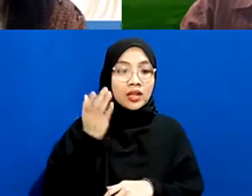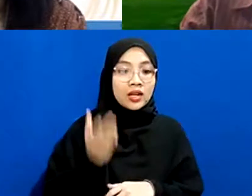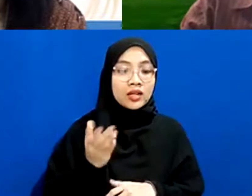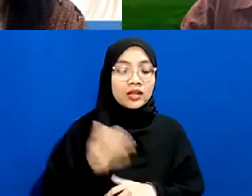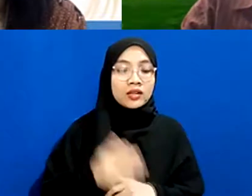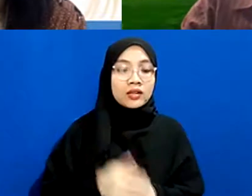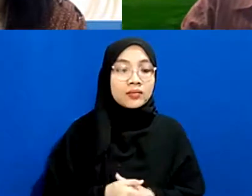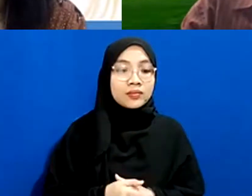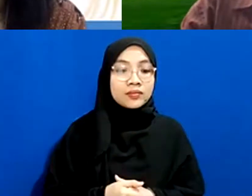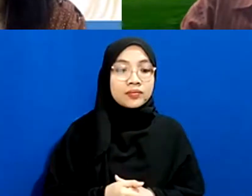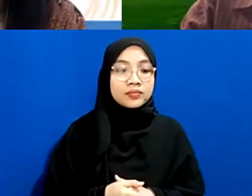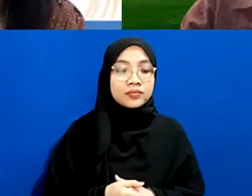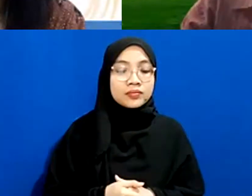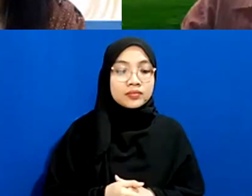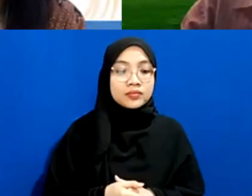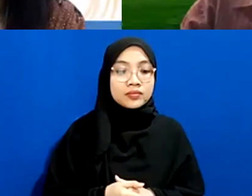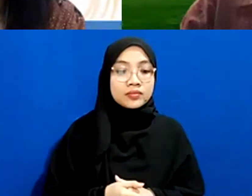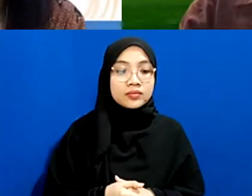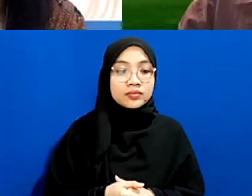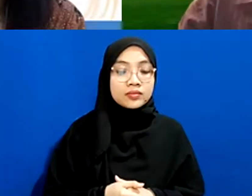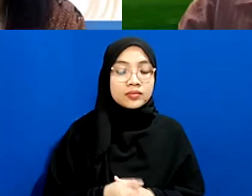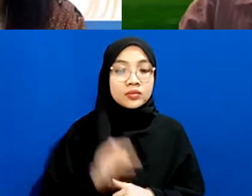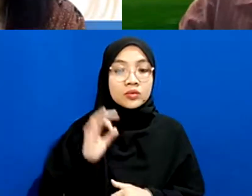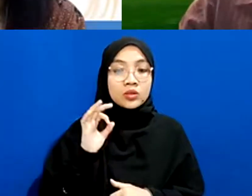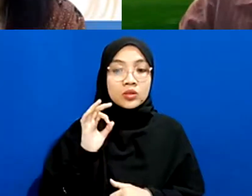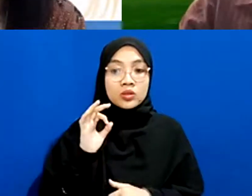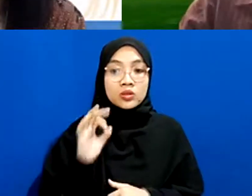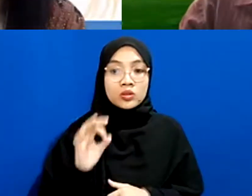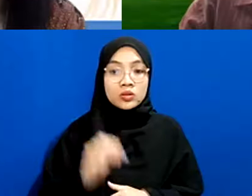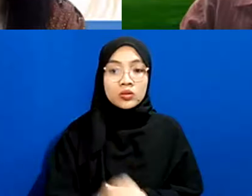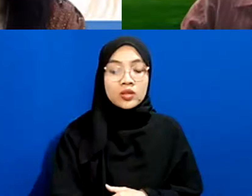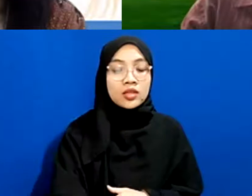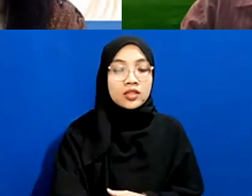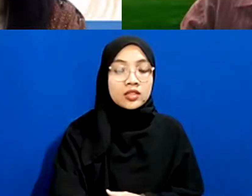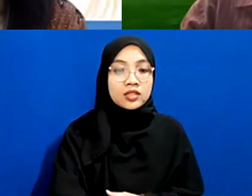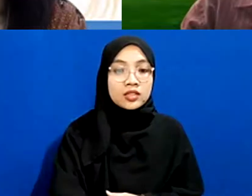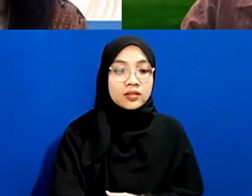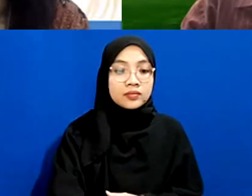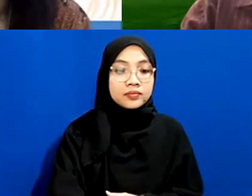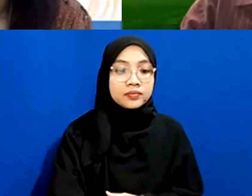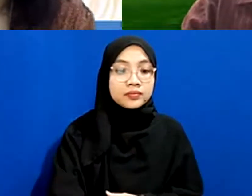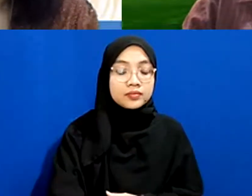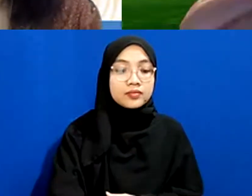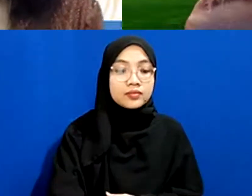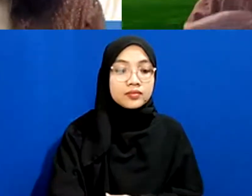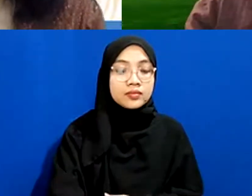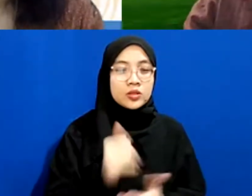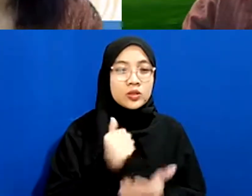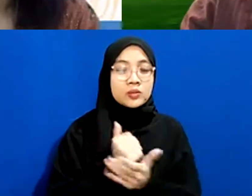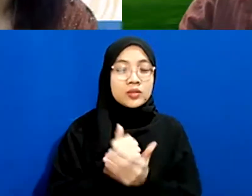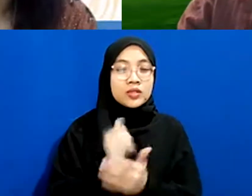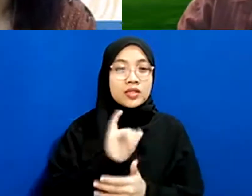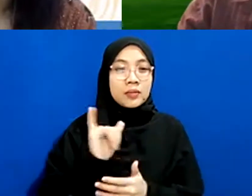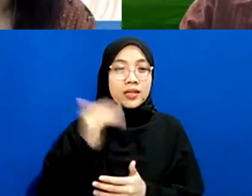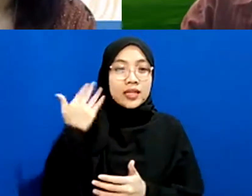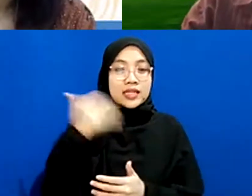this comment. It would seem to be a much more natural way if